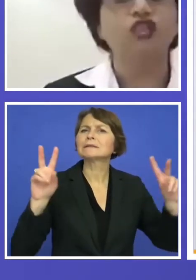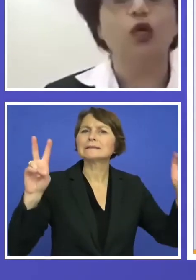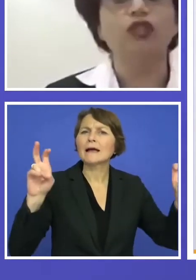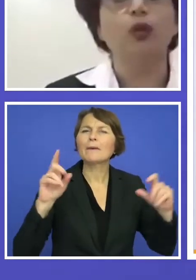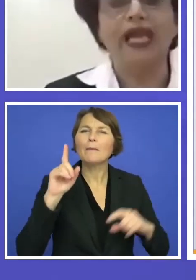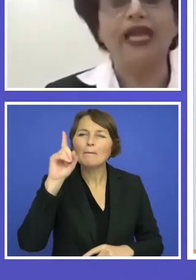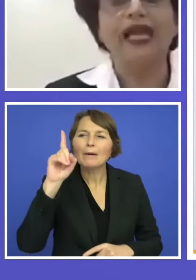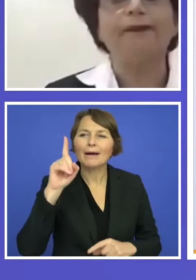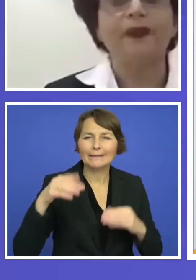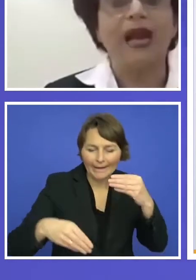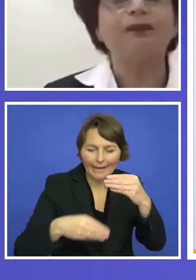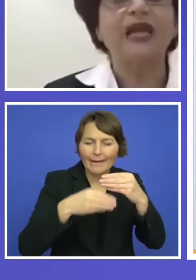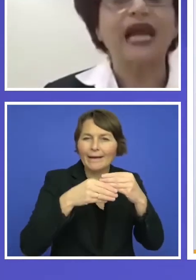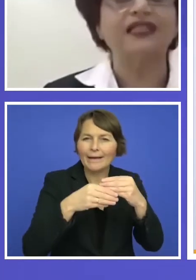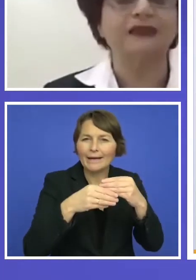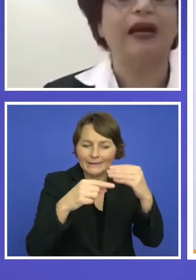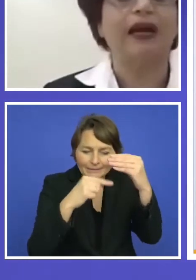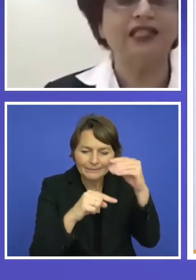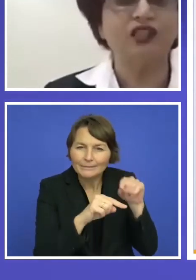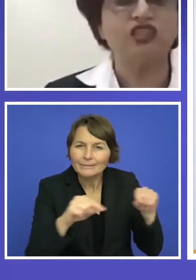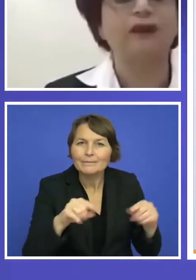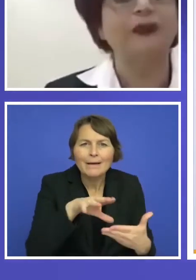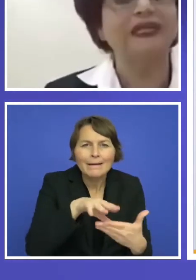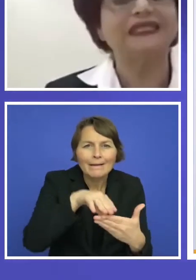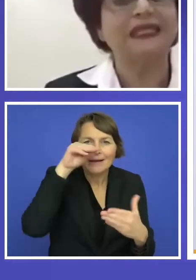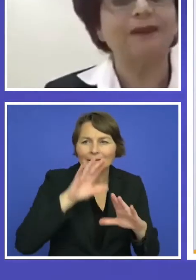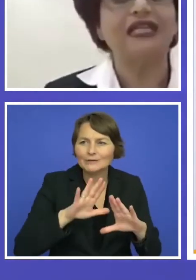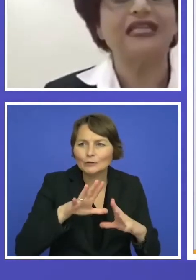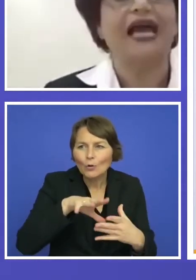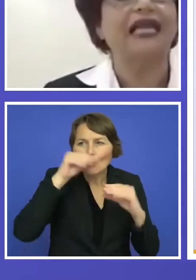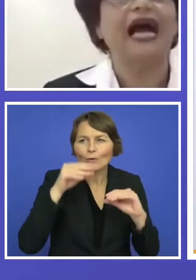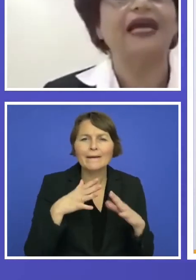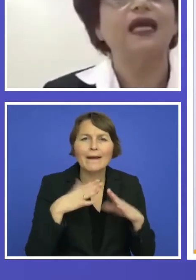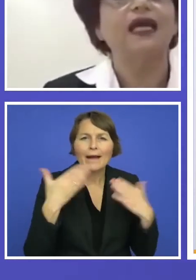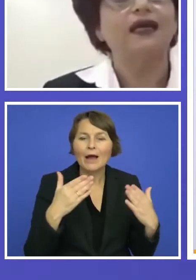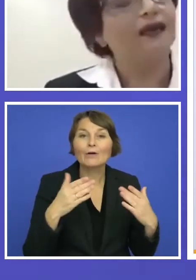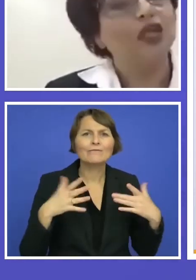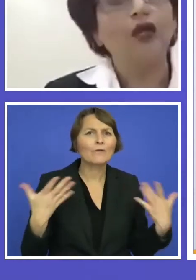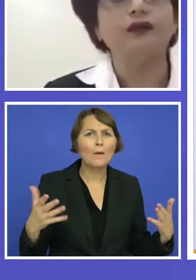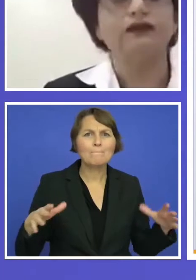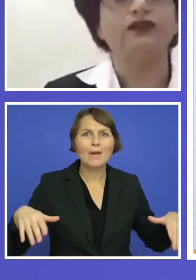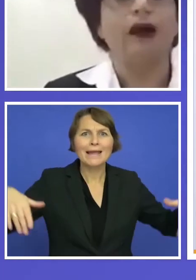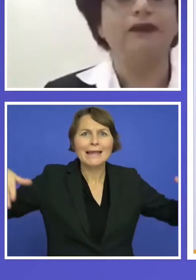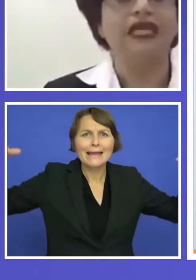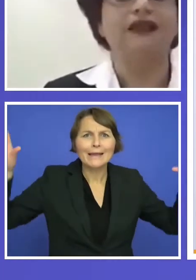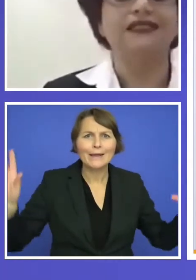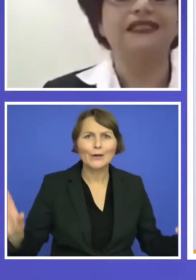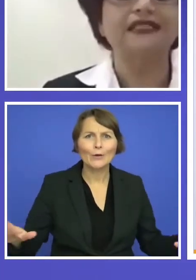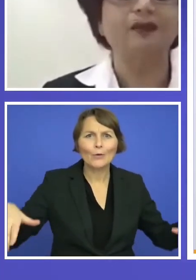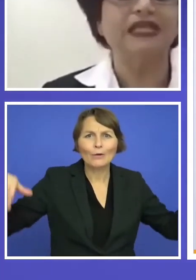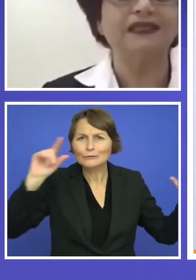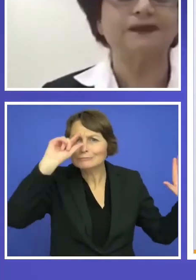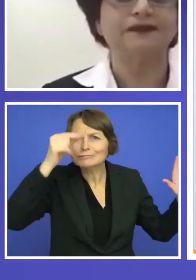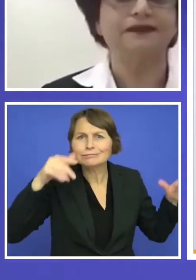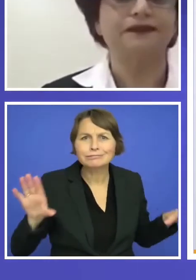Eagles. So the way I practice my leadership, it's something that I learned from Eagles.